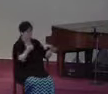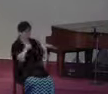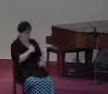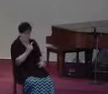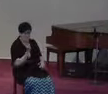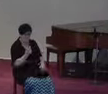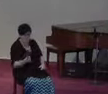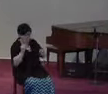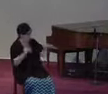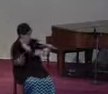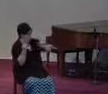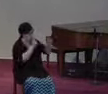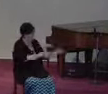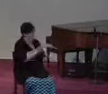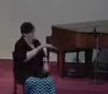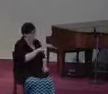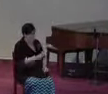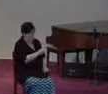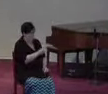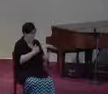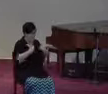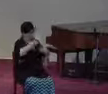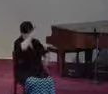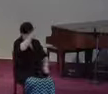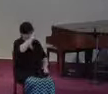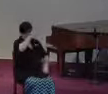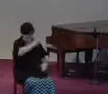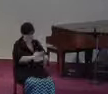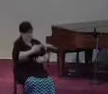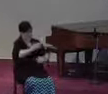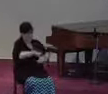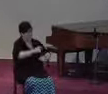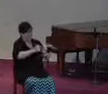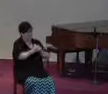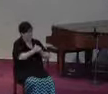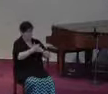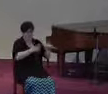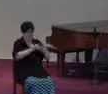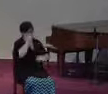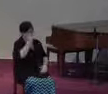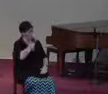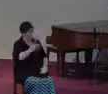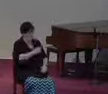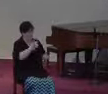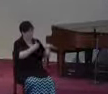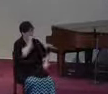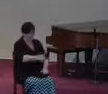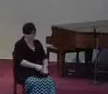father-son time together, whether we like it or not.